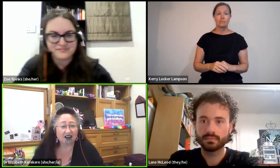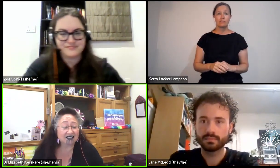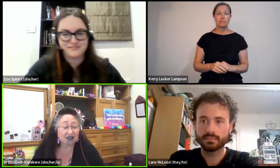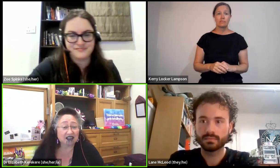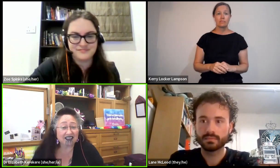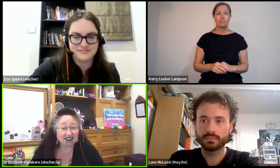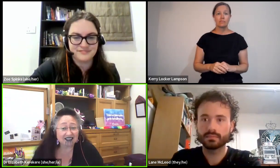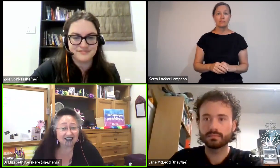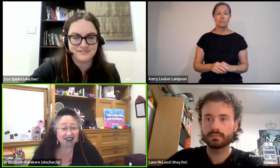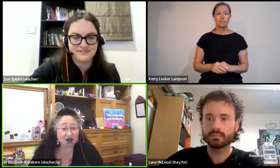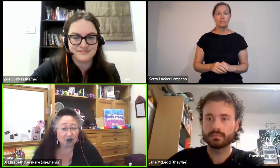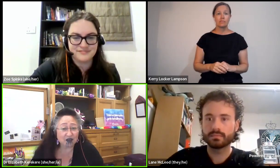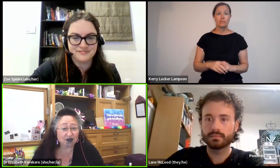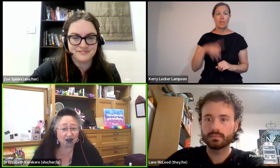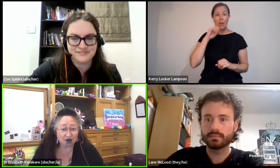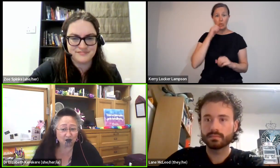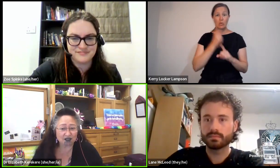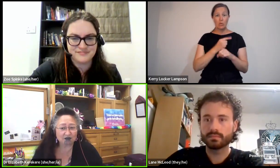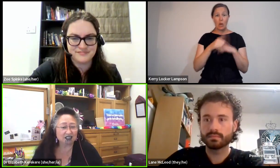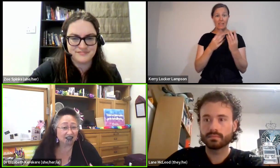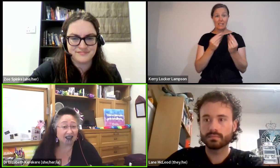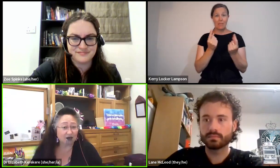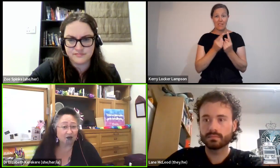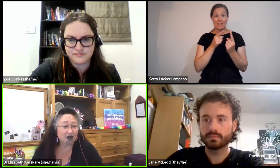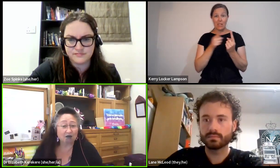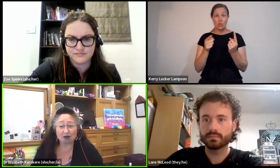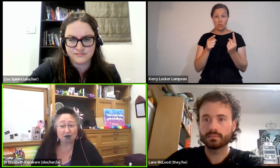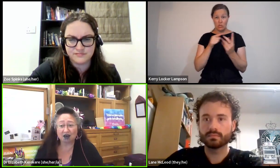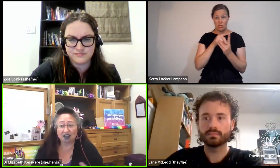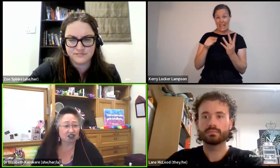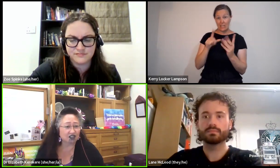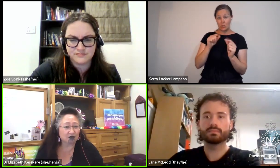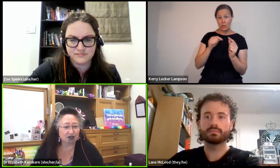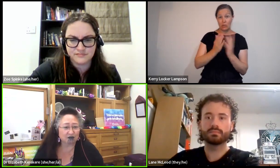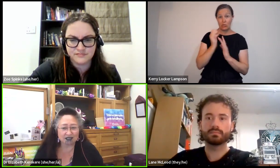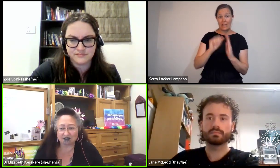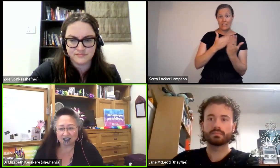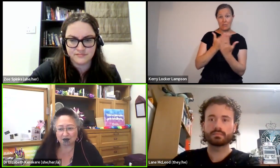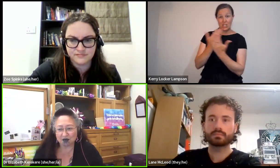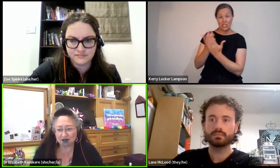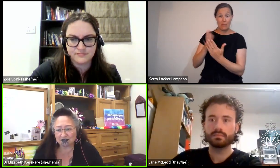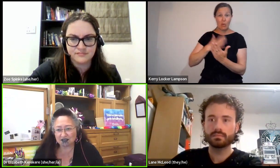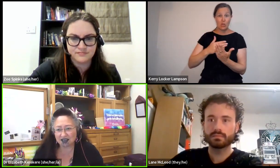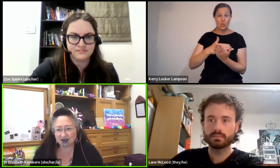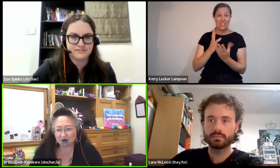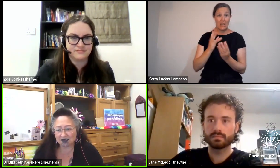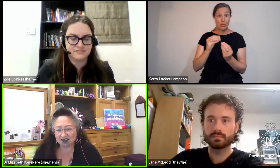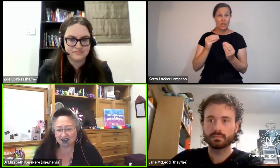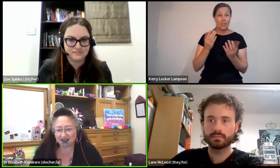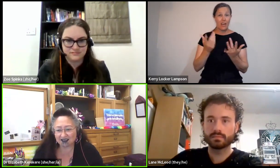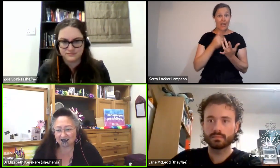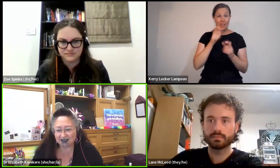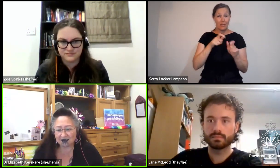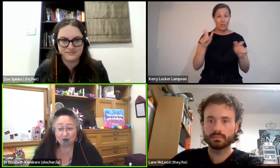just highlight some of the things that you're working on in your submission and that you maybe would like to share with the rest of us. I'm going to start